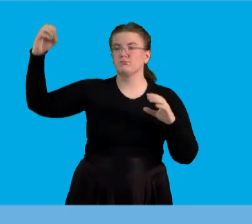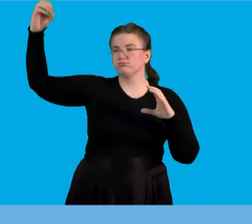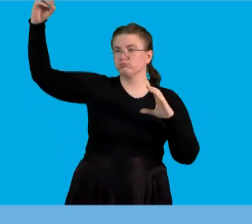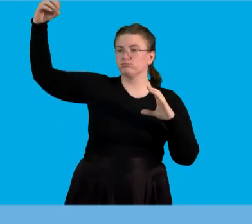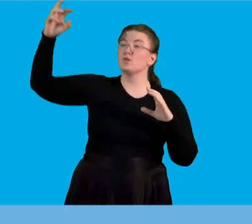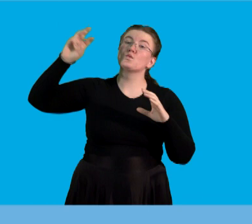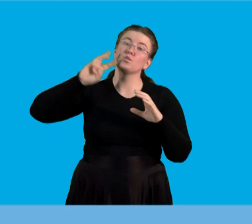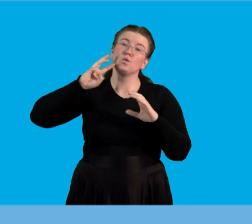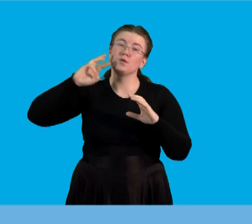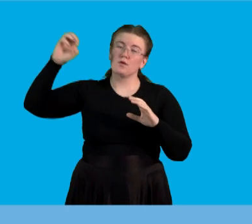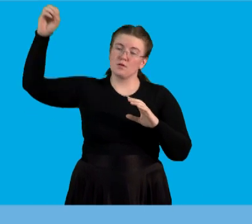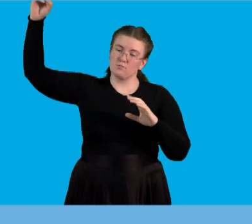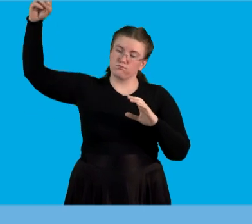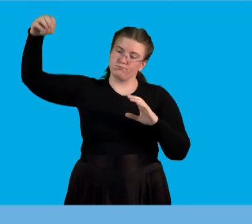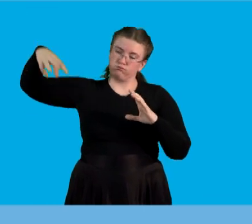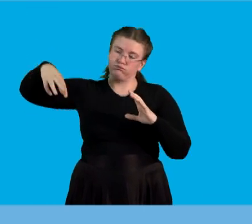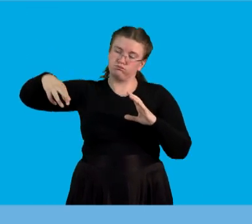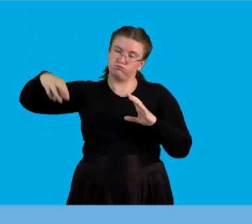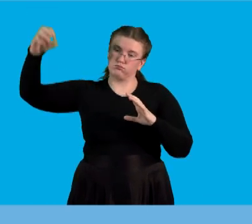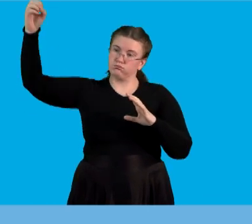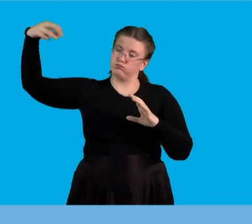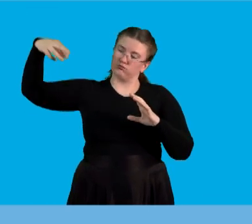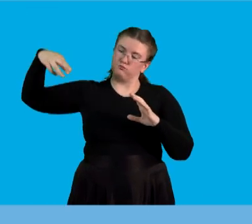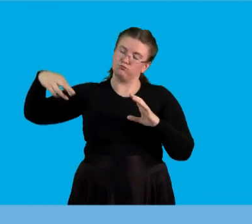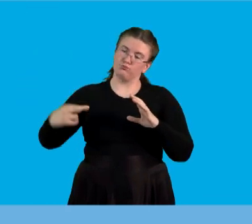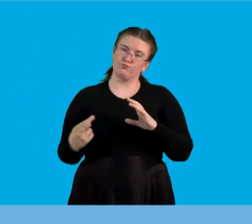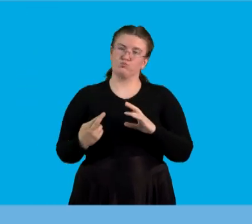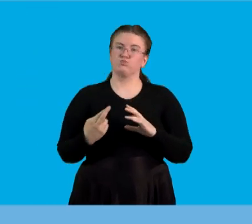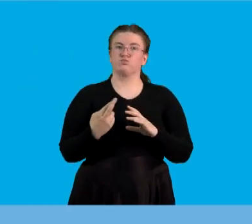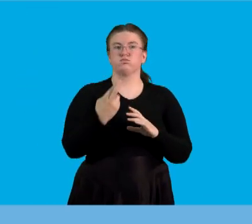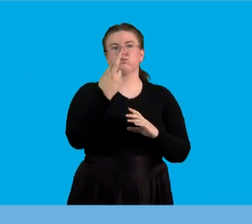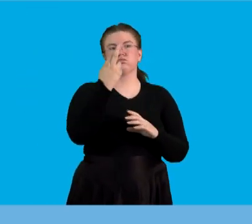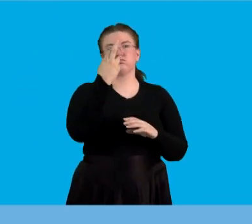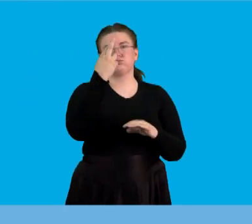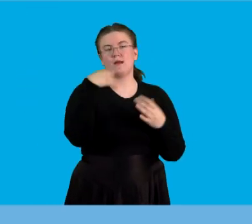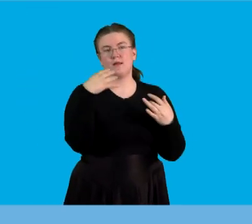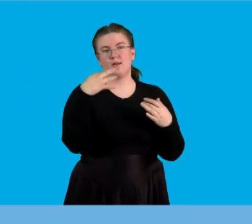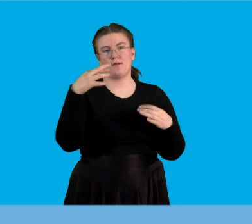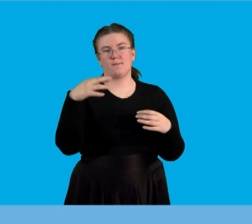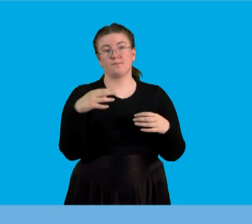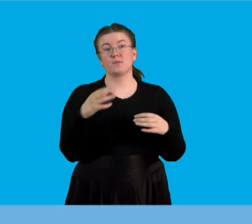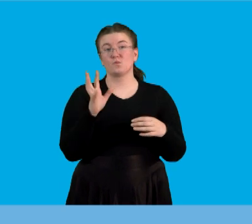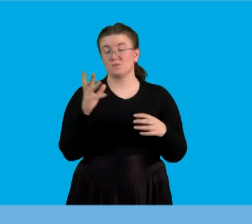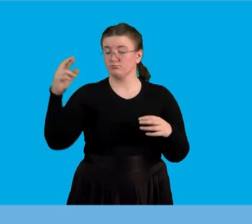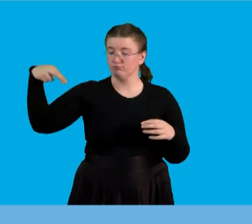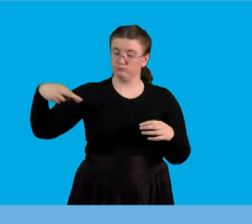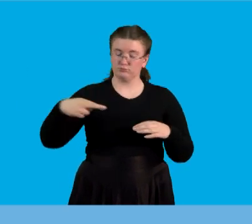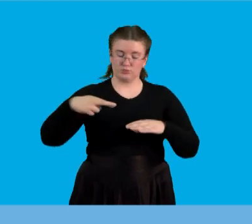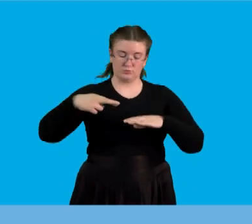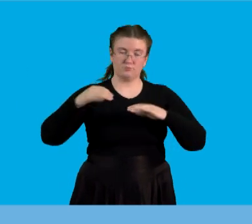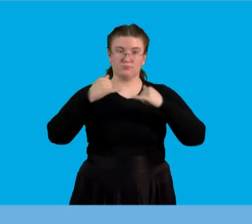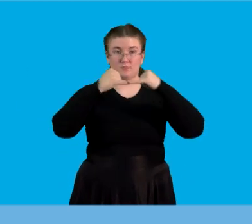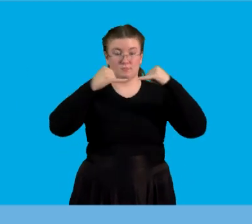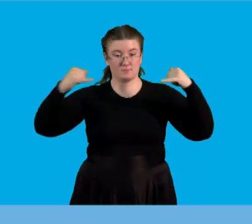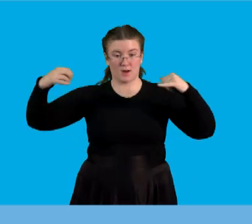refracts. Remember the refraction of light, that's the slowing down of light, changing direction, and bending of light. So it